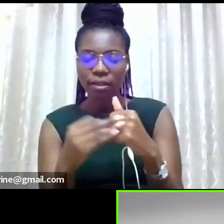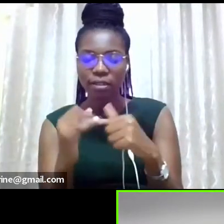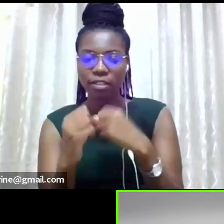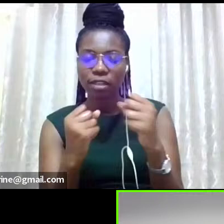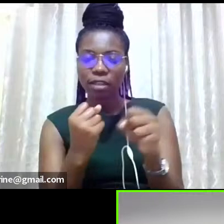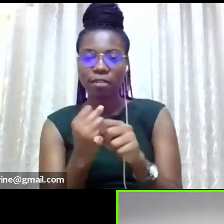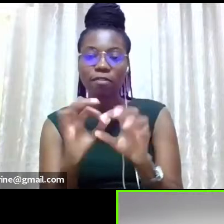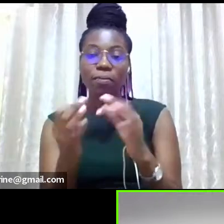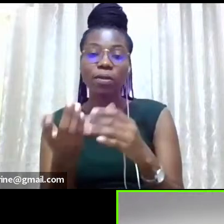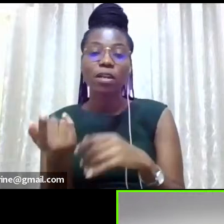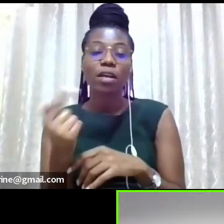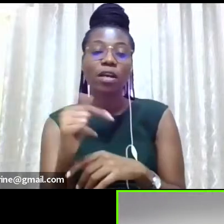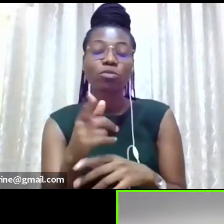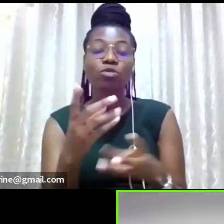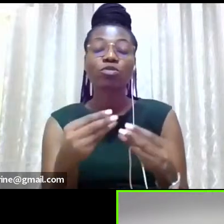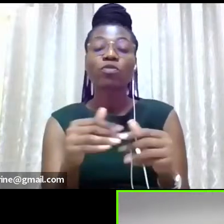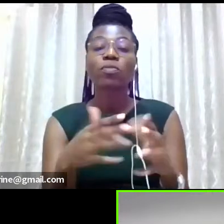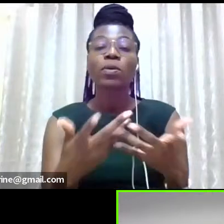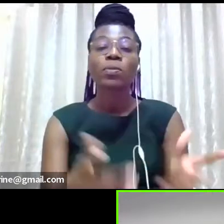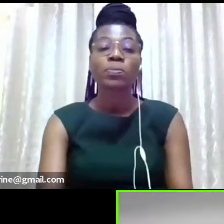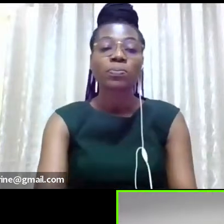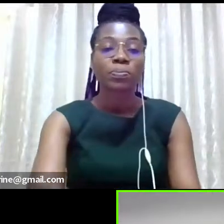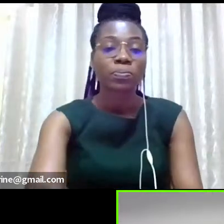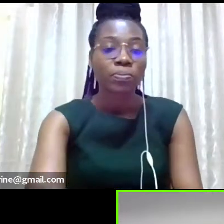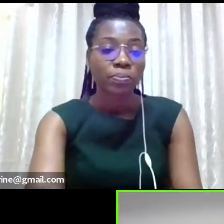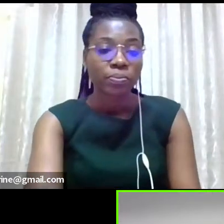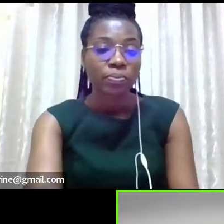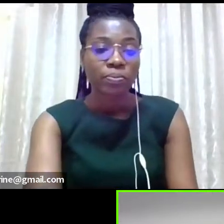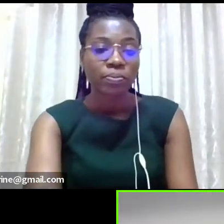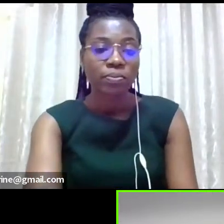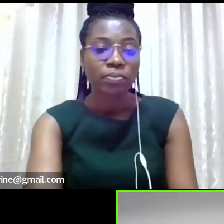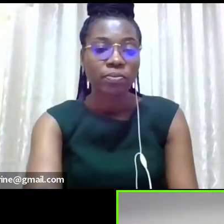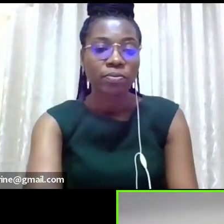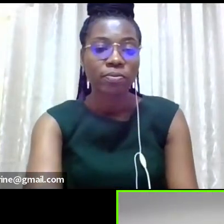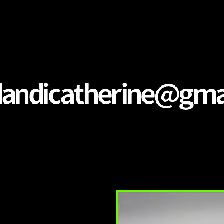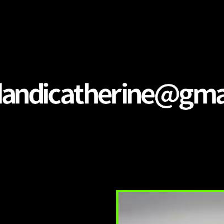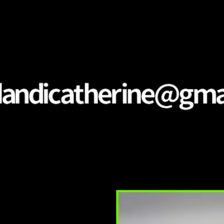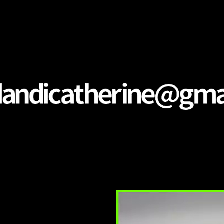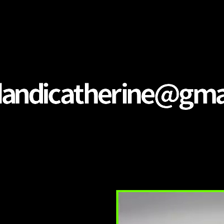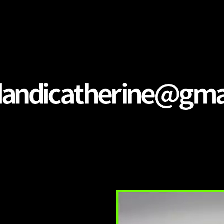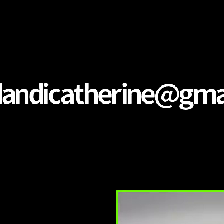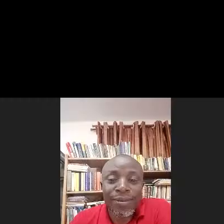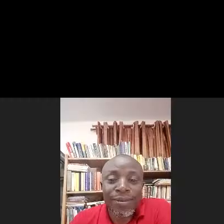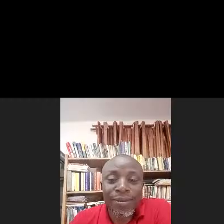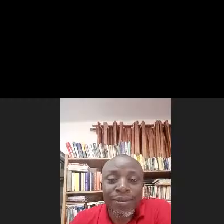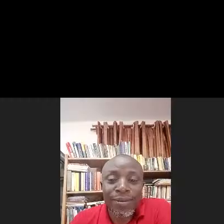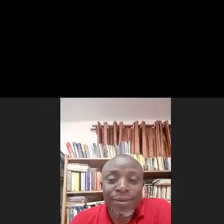claiming for dues. How do you handle that? And the dues they are claiming for his pension.